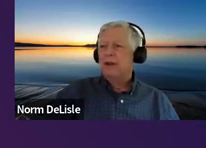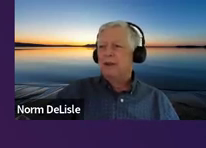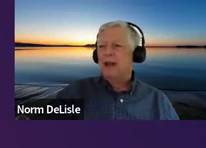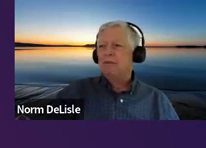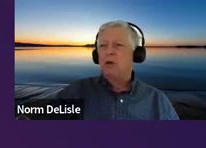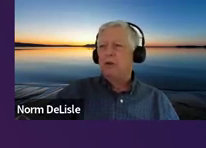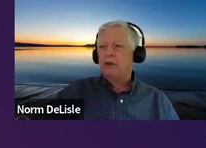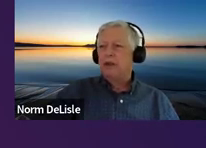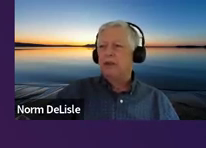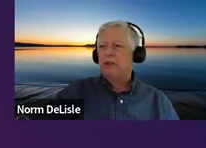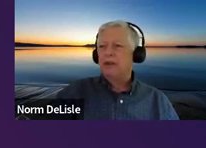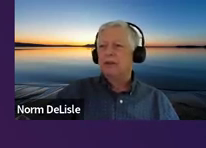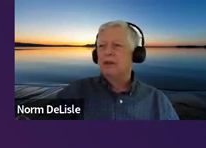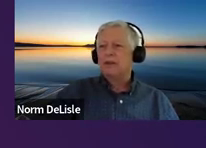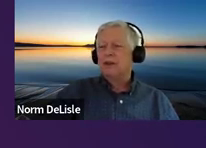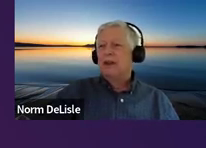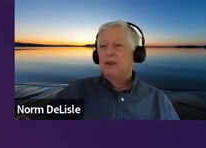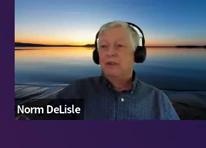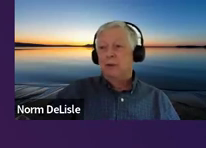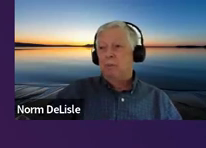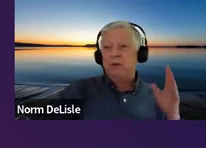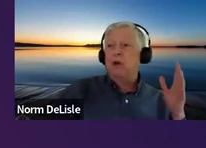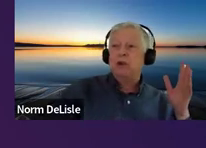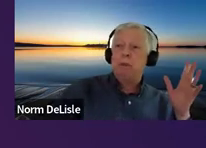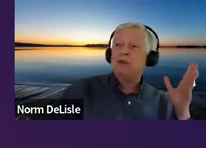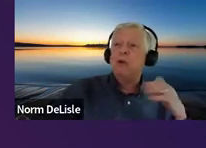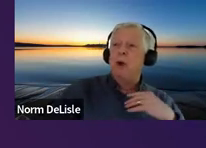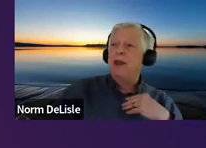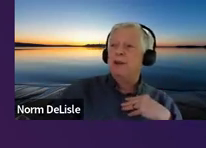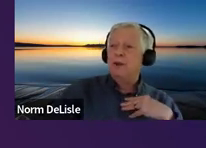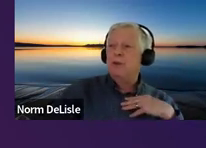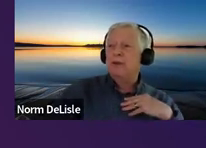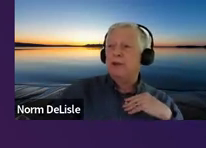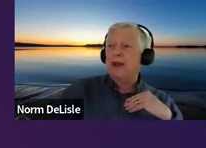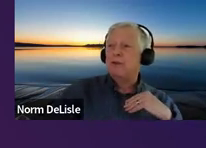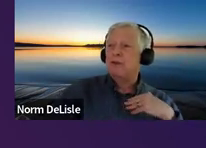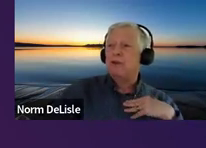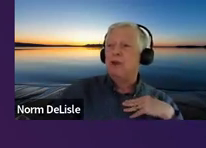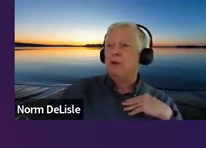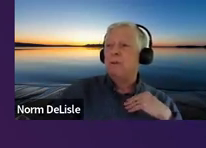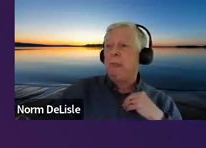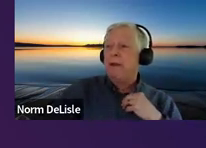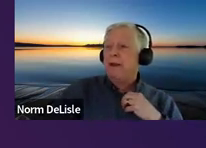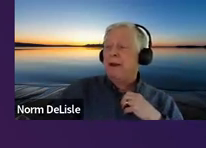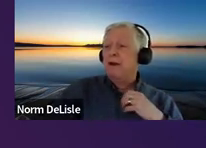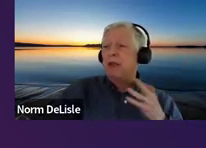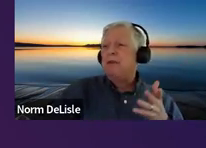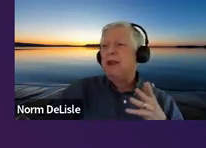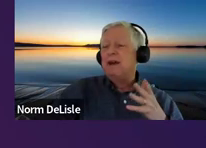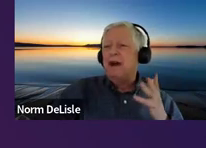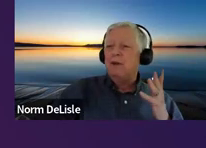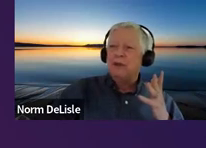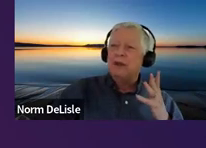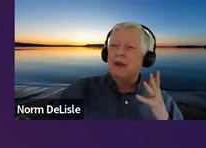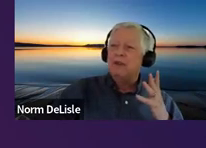overdone to have all those things in a single list. So there's no special way to do this. It has to fit you. They